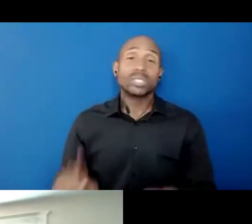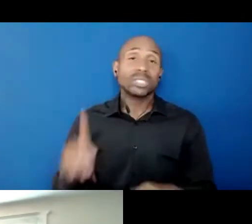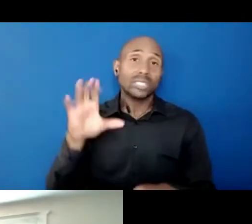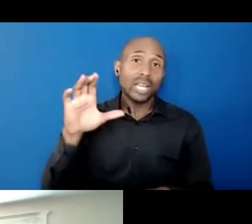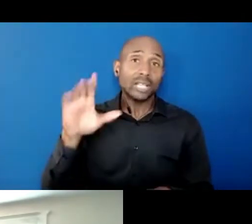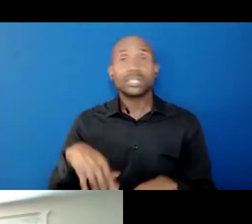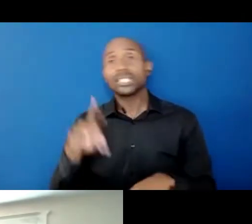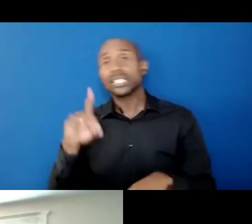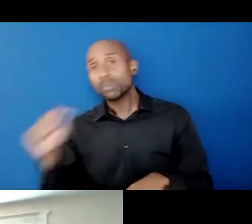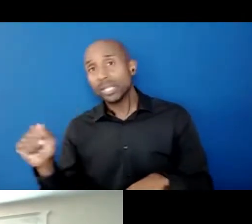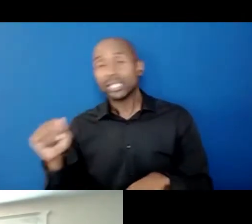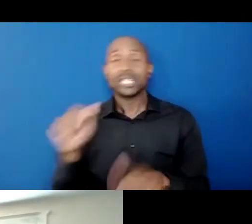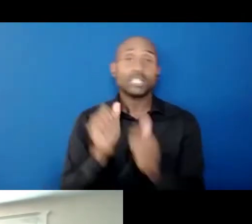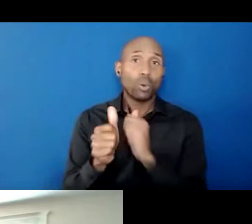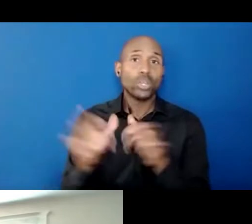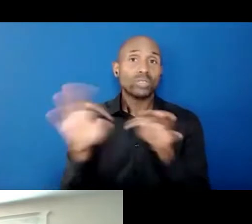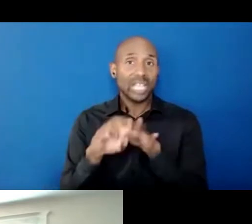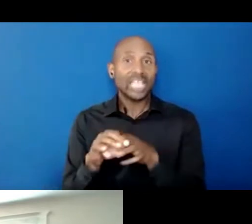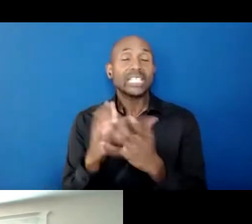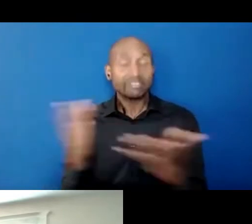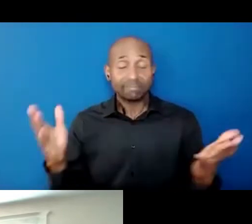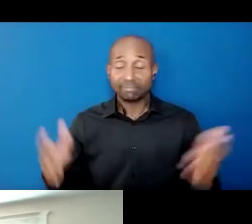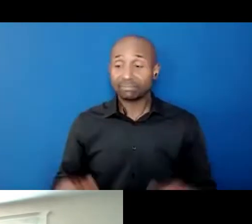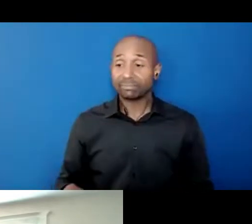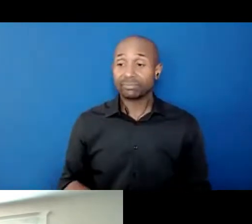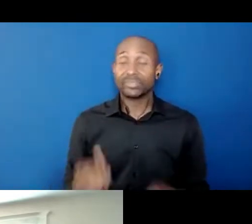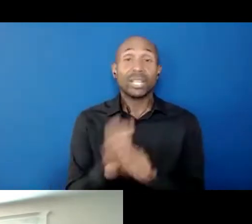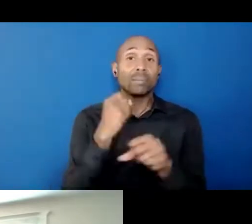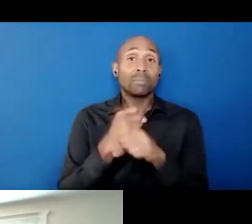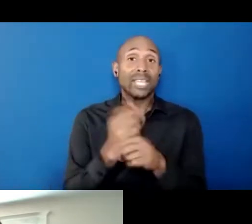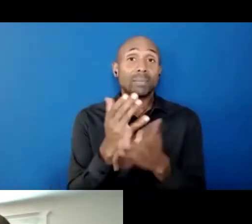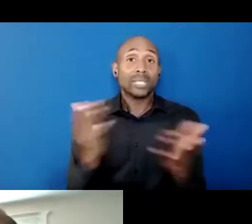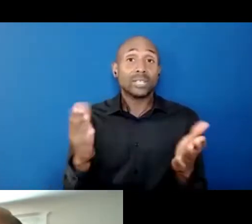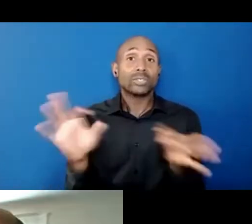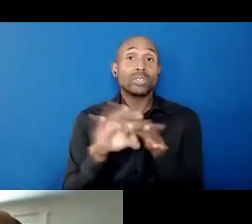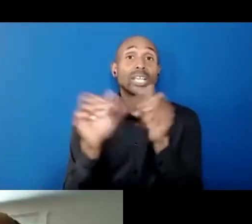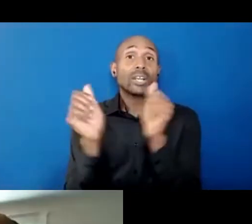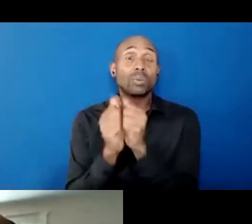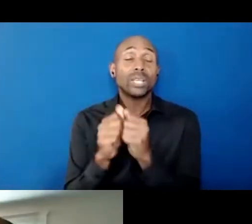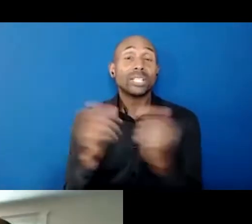producing materials on sign language, including ASL,